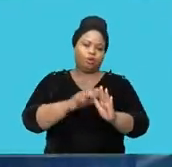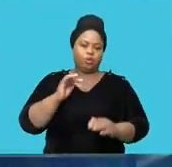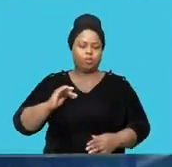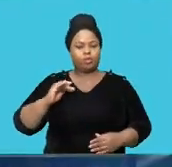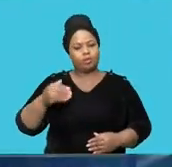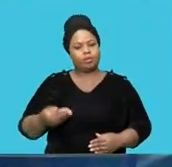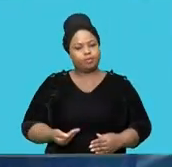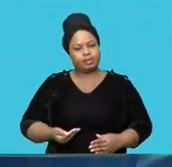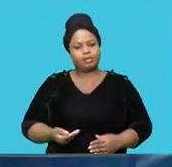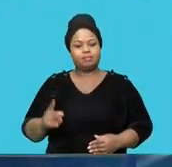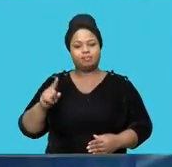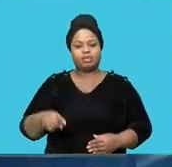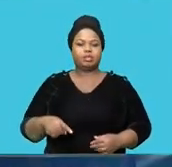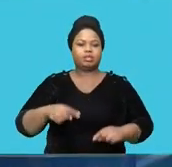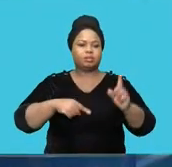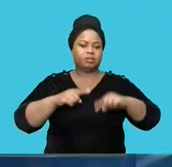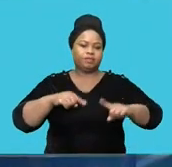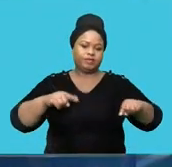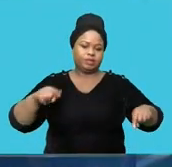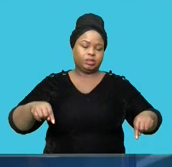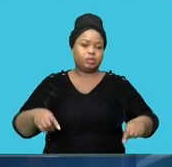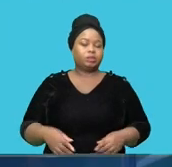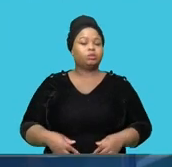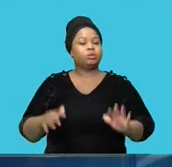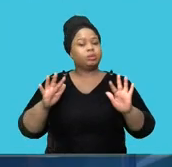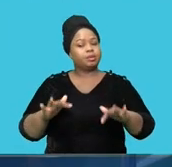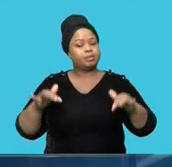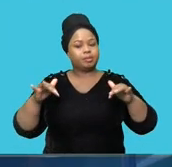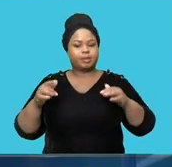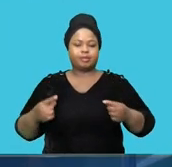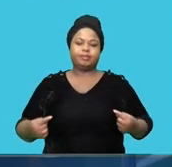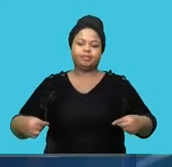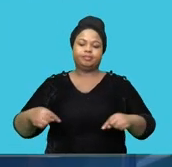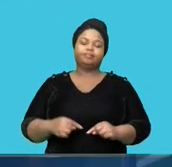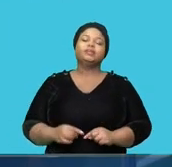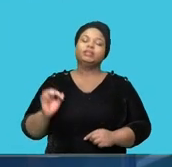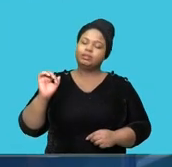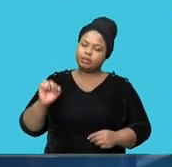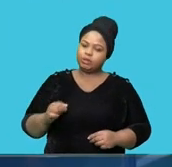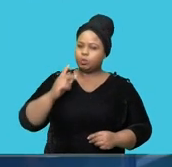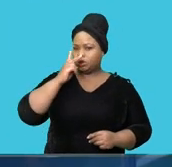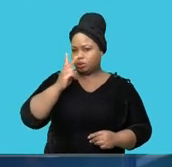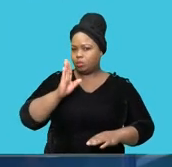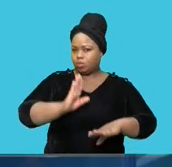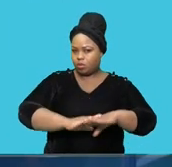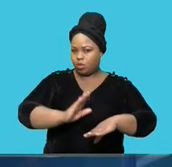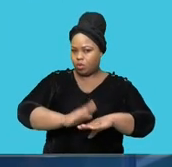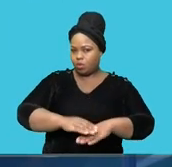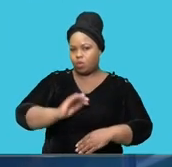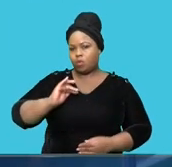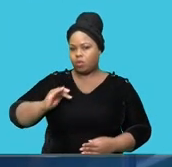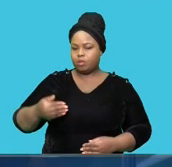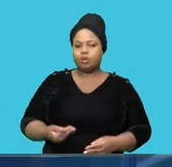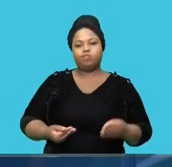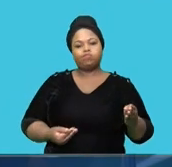women in all respects. In our parliament, yes, we are seeing more and more women